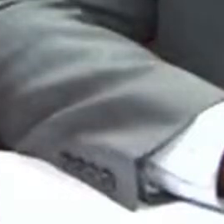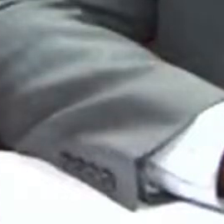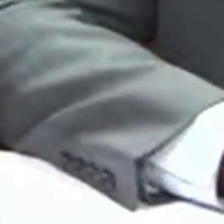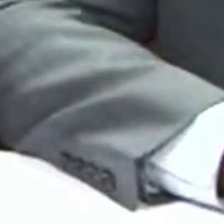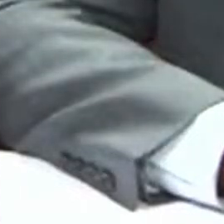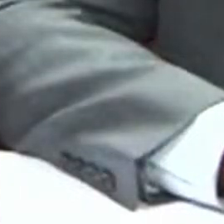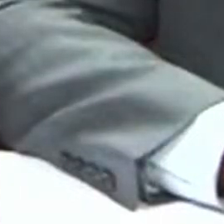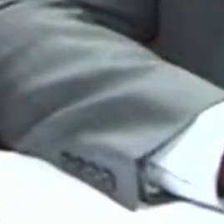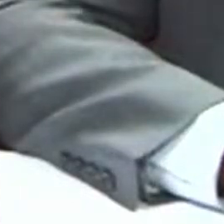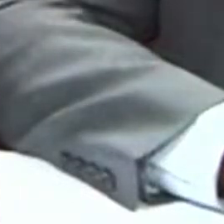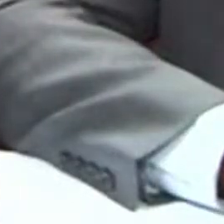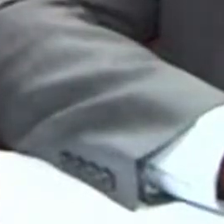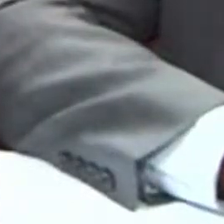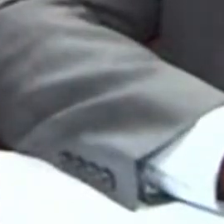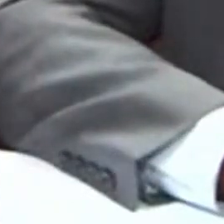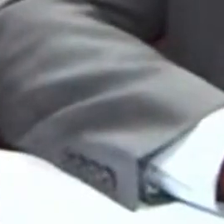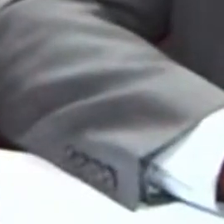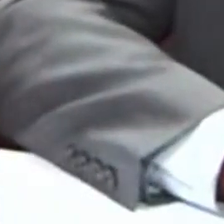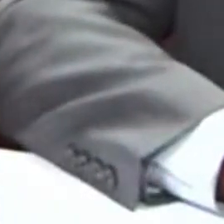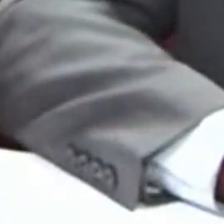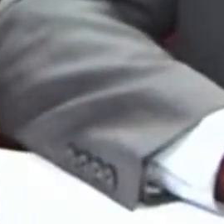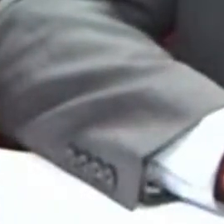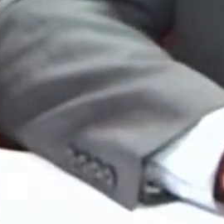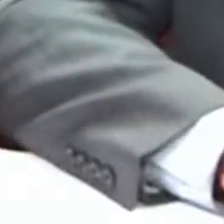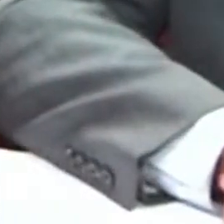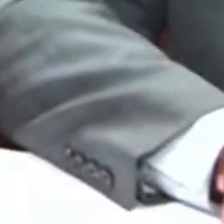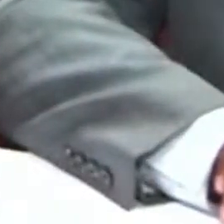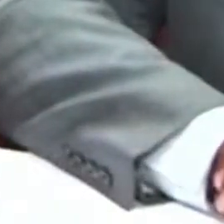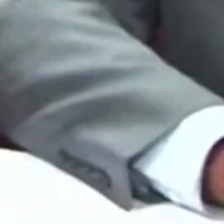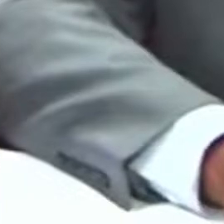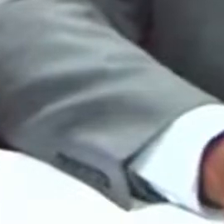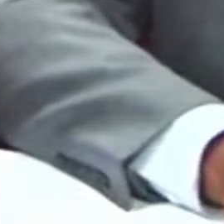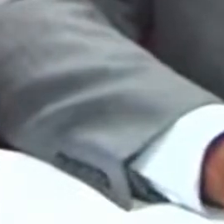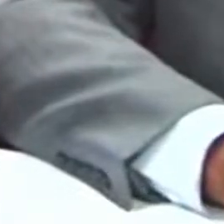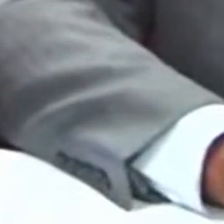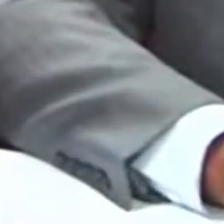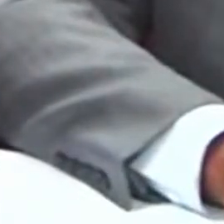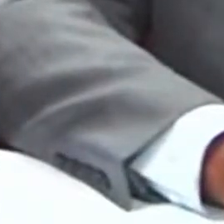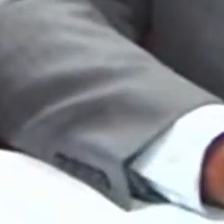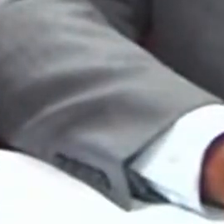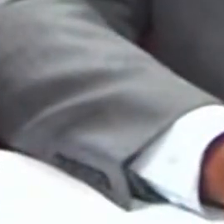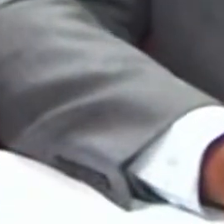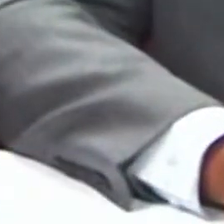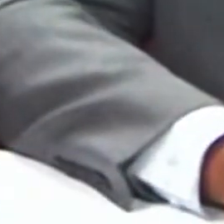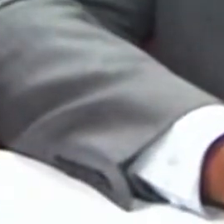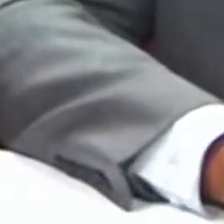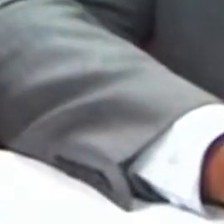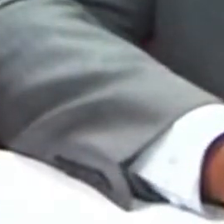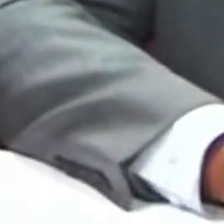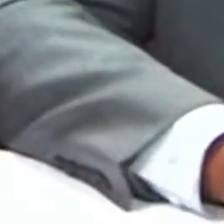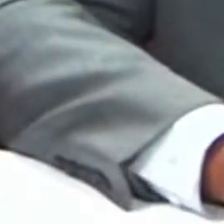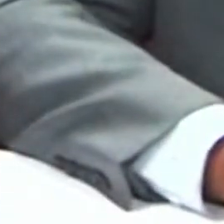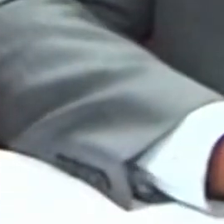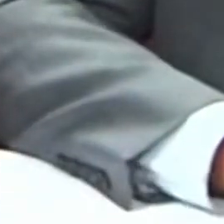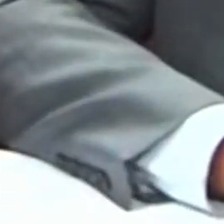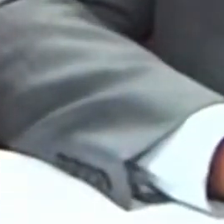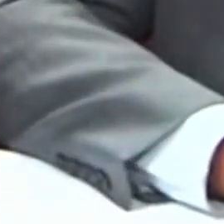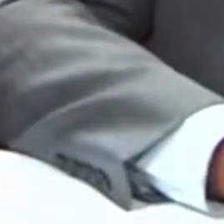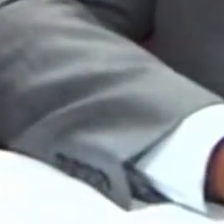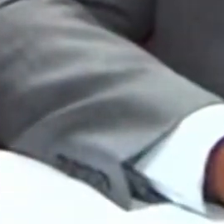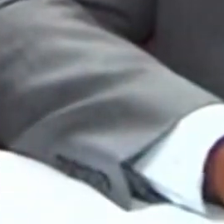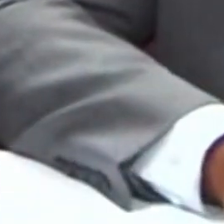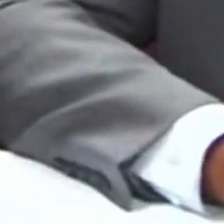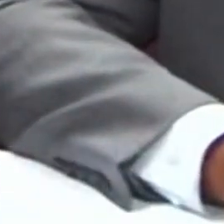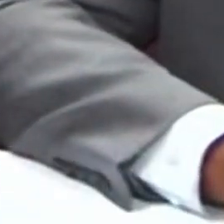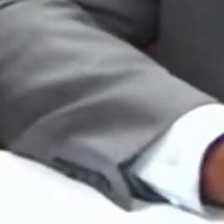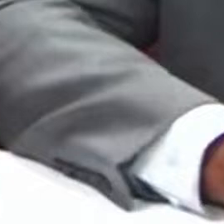of Zambia's size, 752,000 square kilometers, and the population of roughly 20